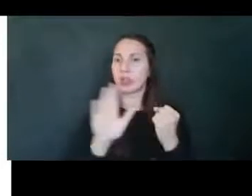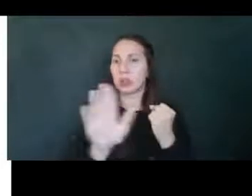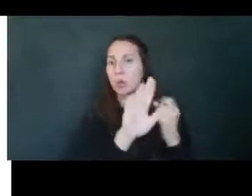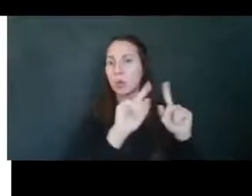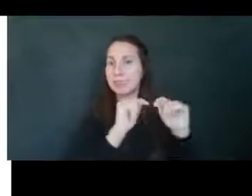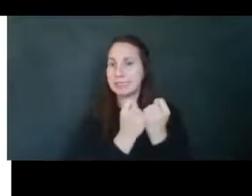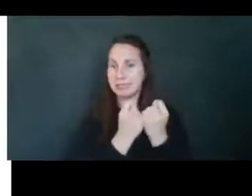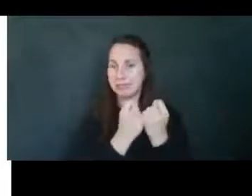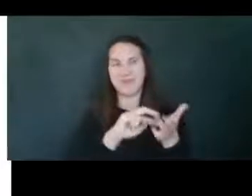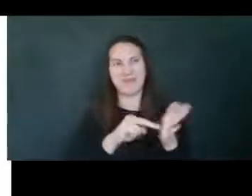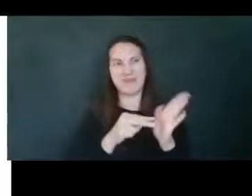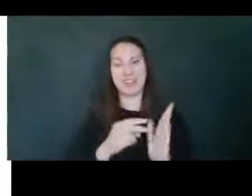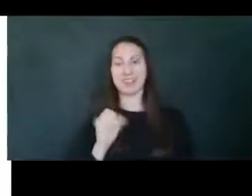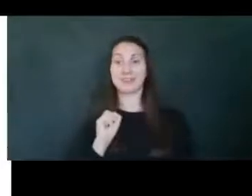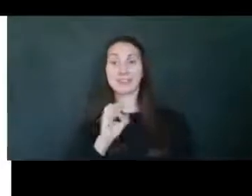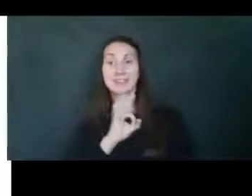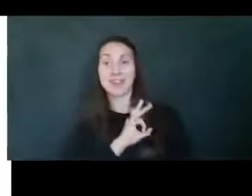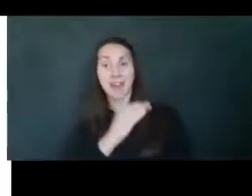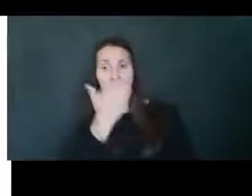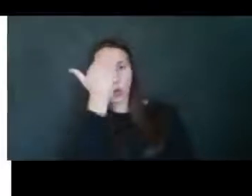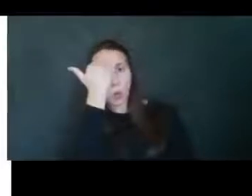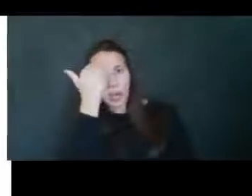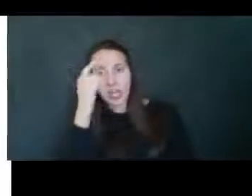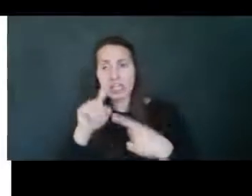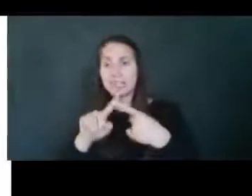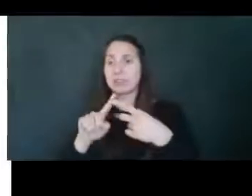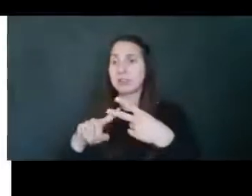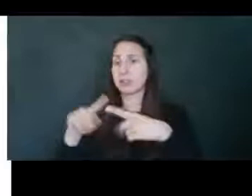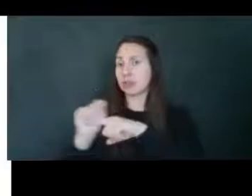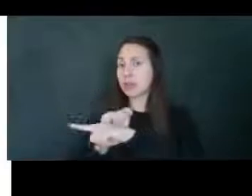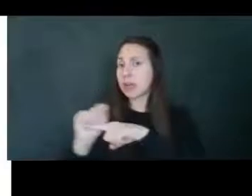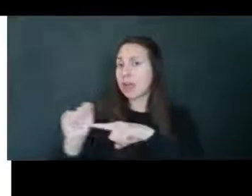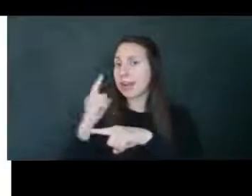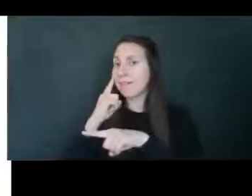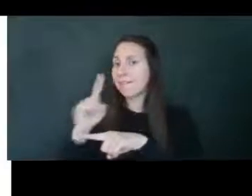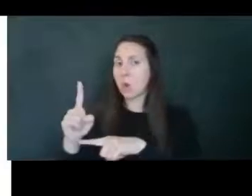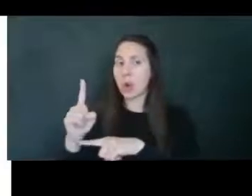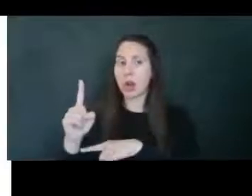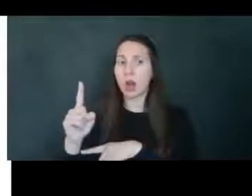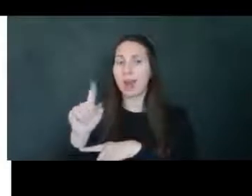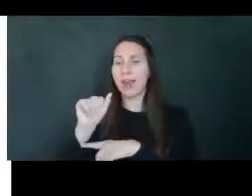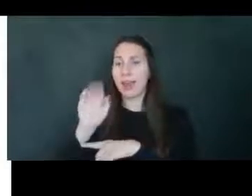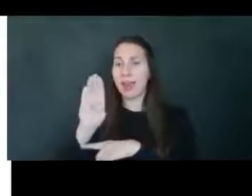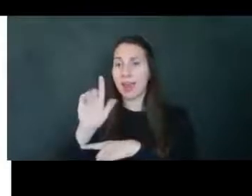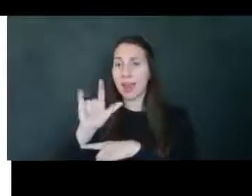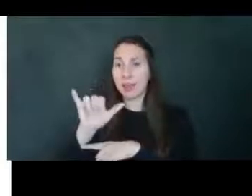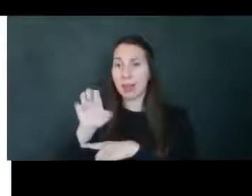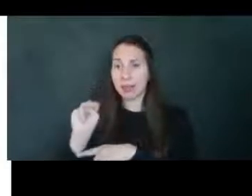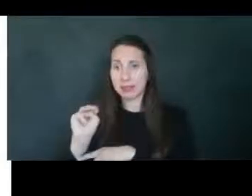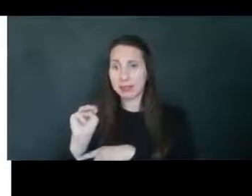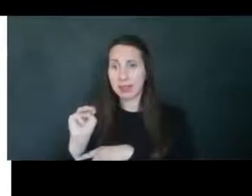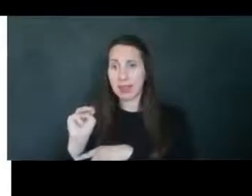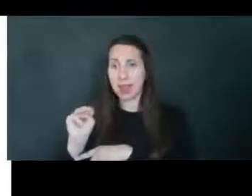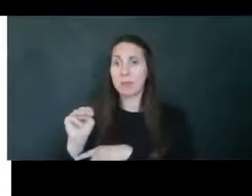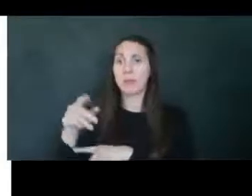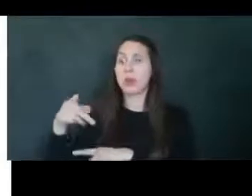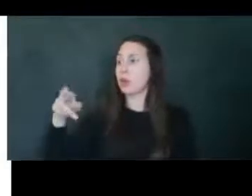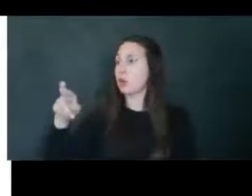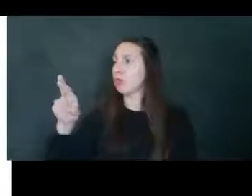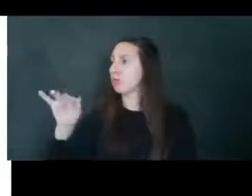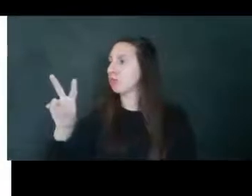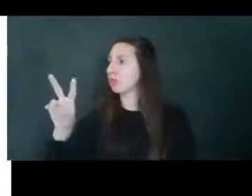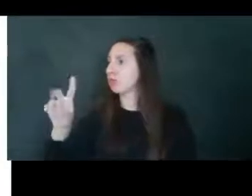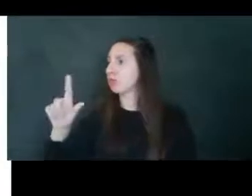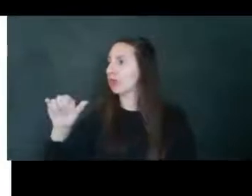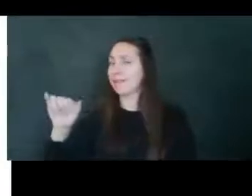staff awareness and training on ableism and privilege, person first and identity first language,